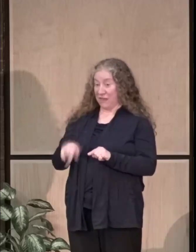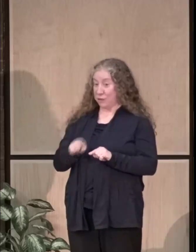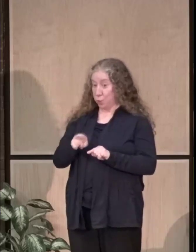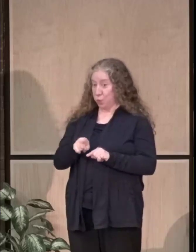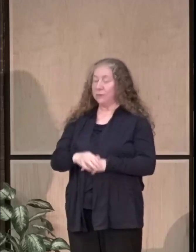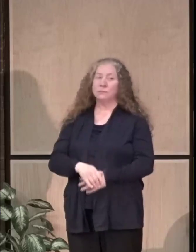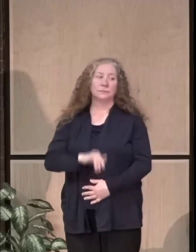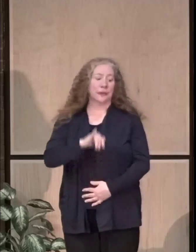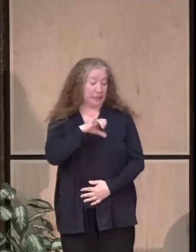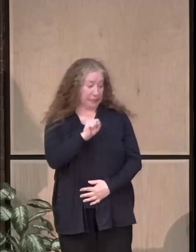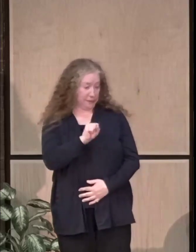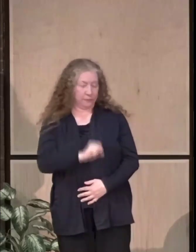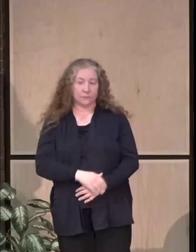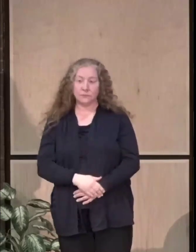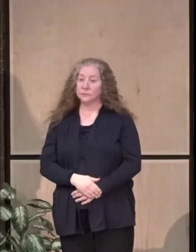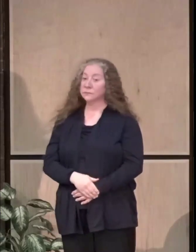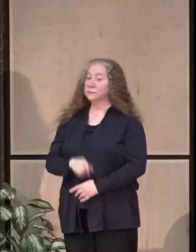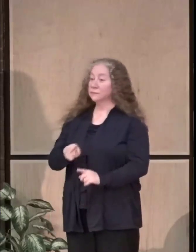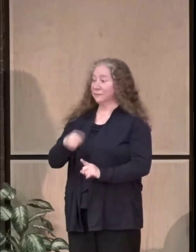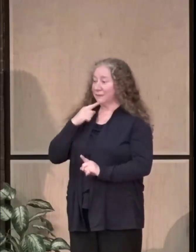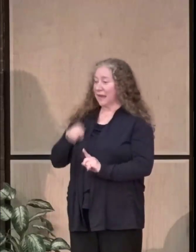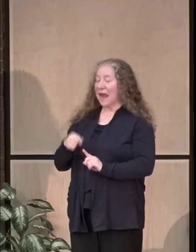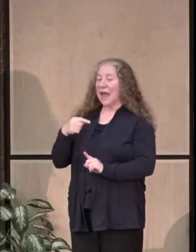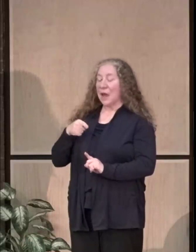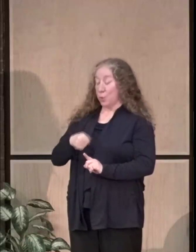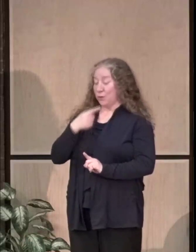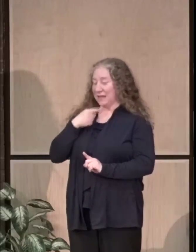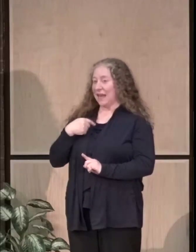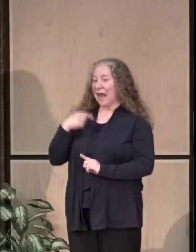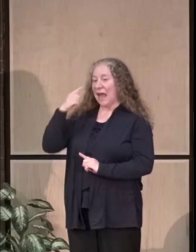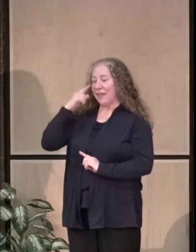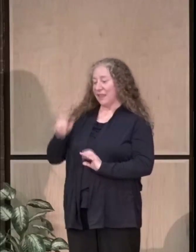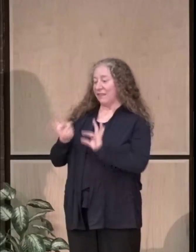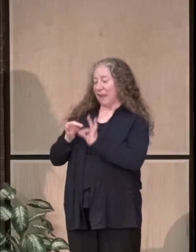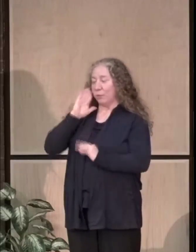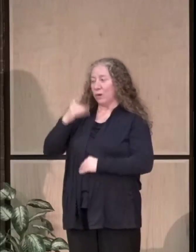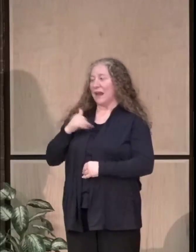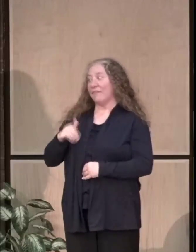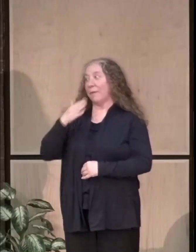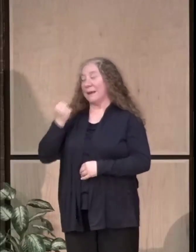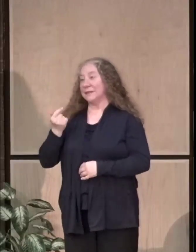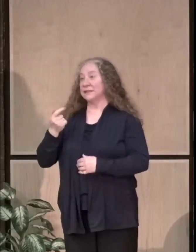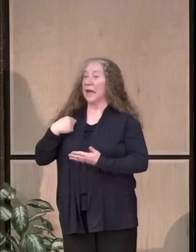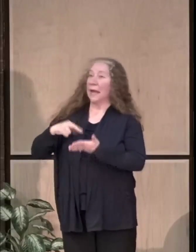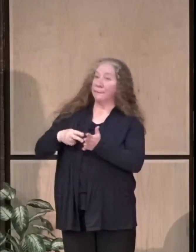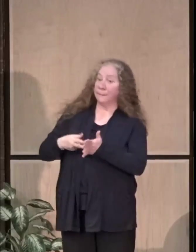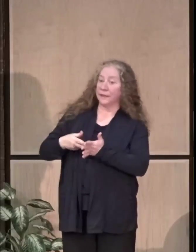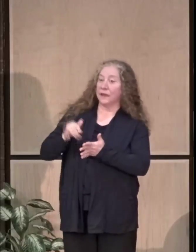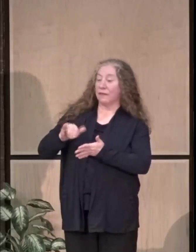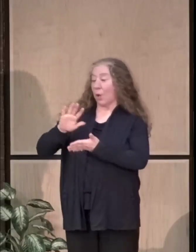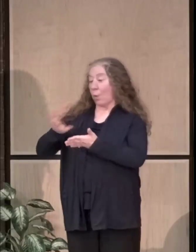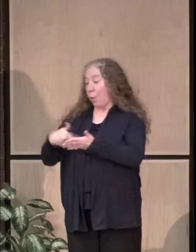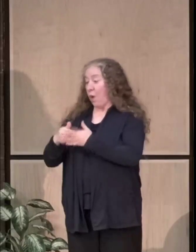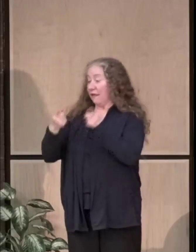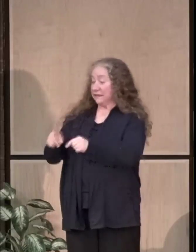Yes. And you say, I think the family would have the best, but I mean, I also, at the same point, going through this whole incident with them,